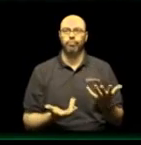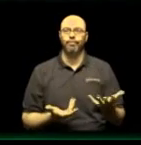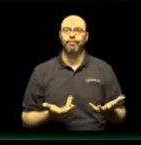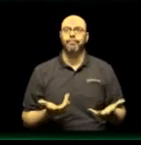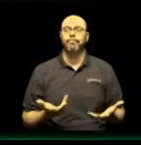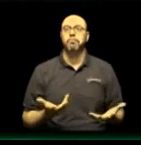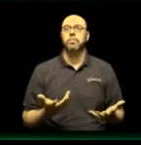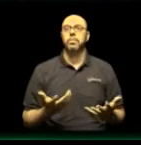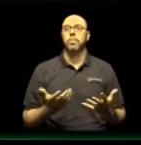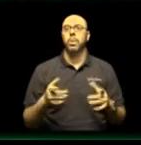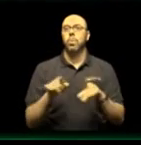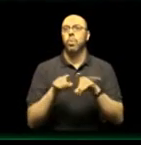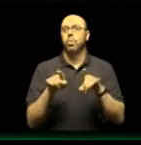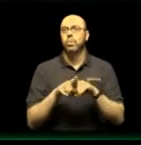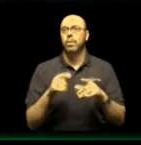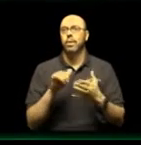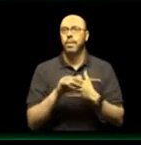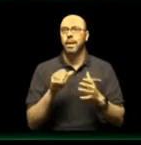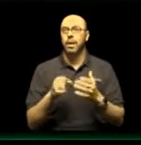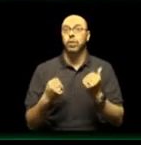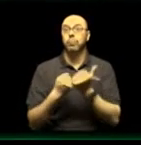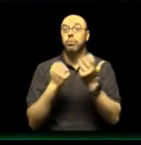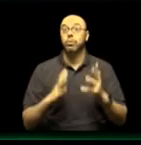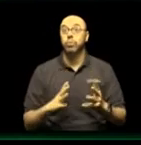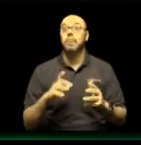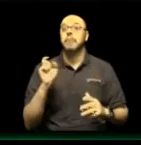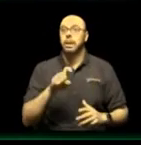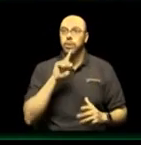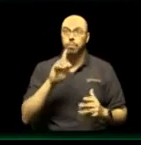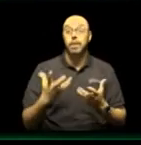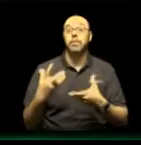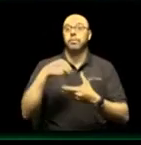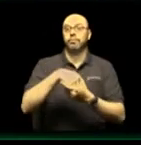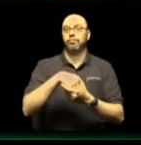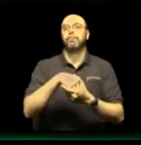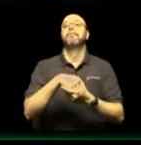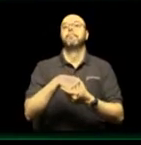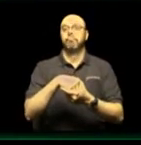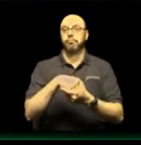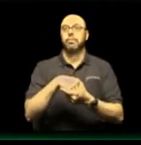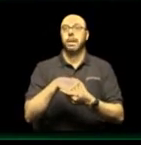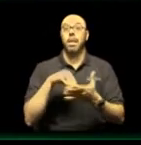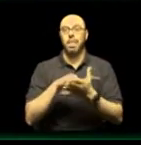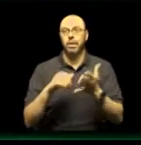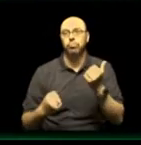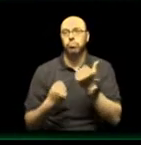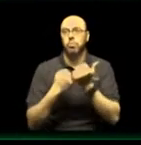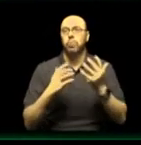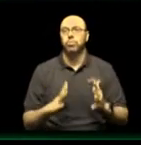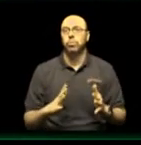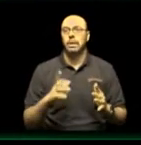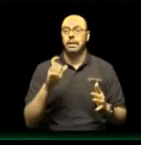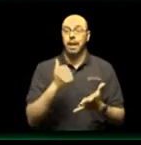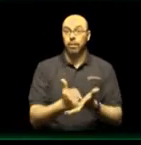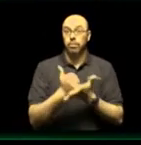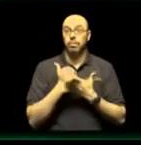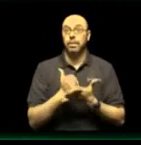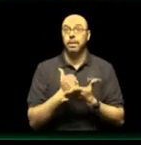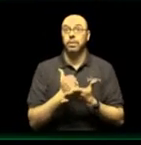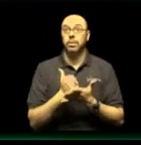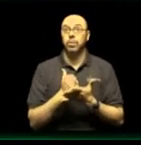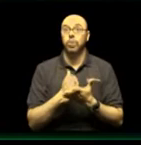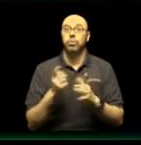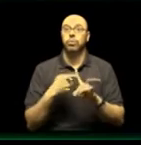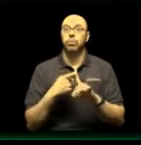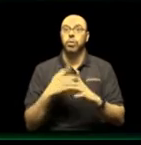And also, the sponsorship have to be involved too. The sponsors help me to build